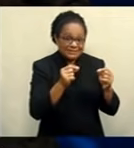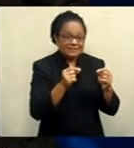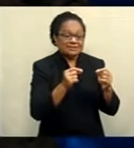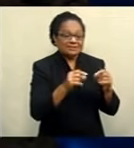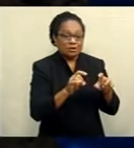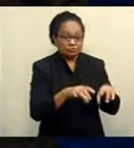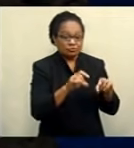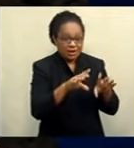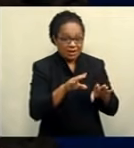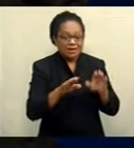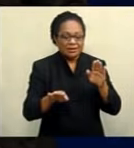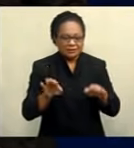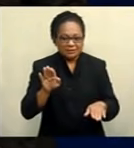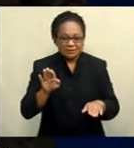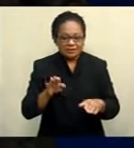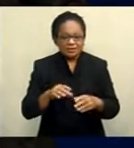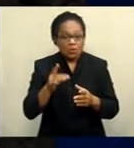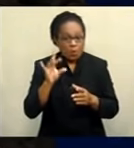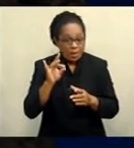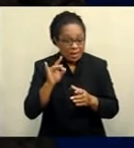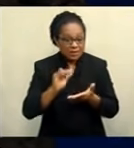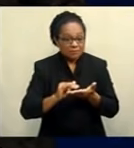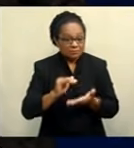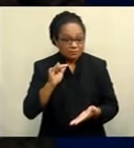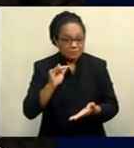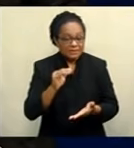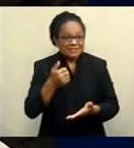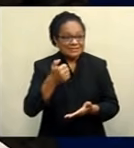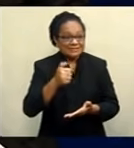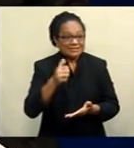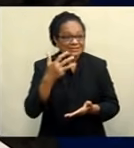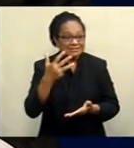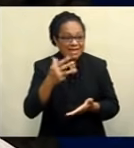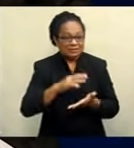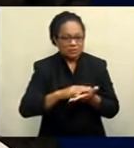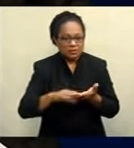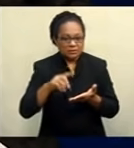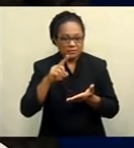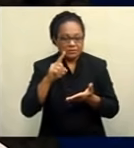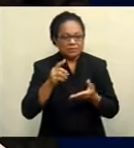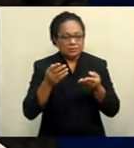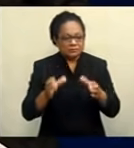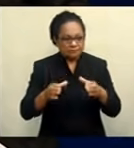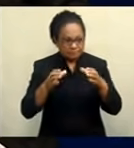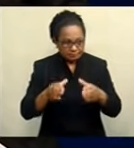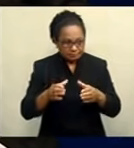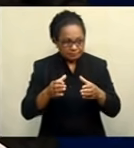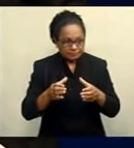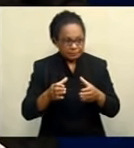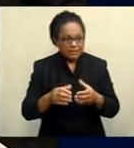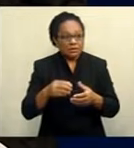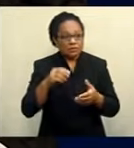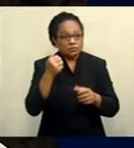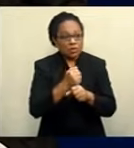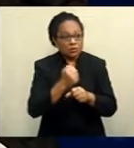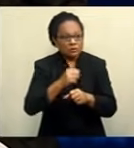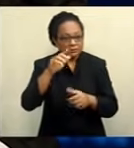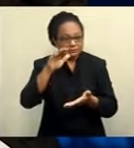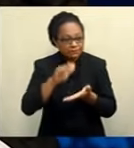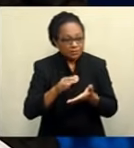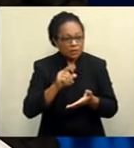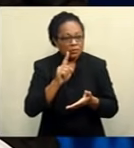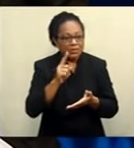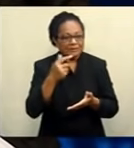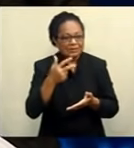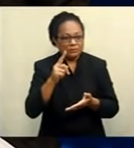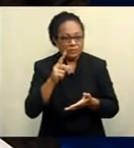the commodities market, crude oil rose to close at over $69 a barrel. Gold declines, closing at $1,812